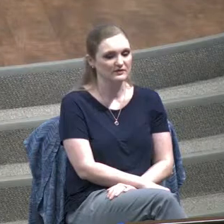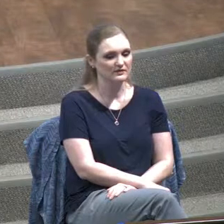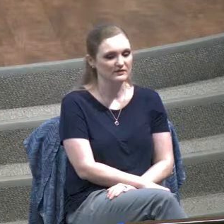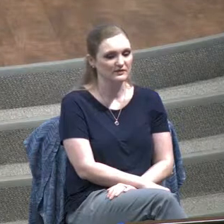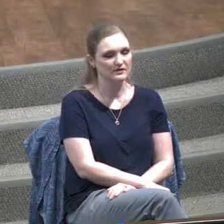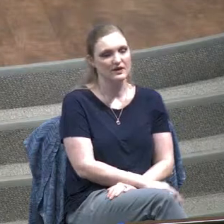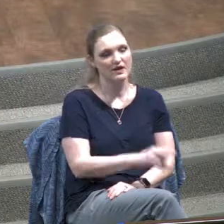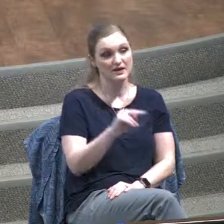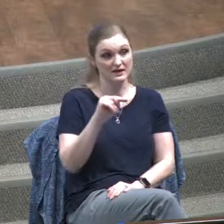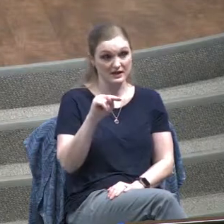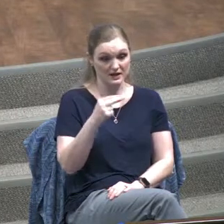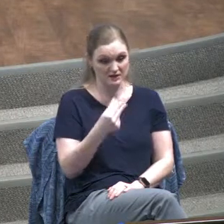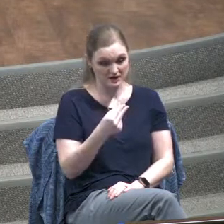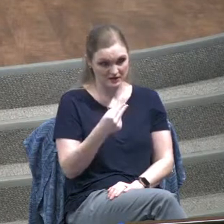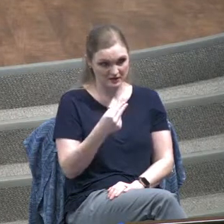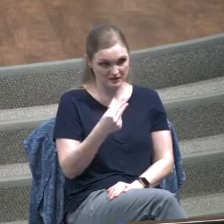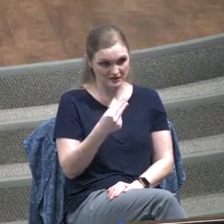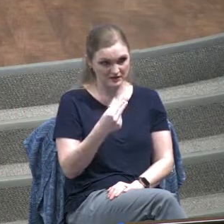And Nehemiah